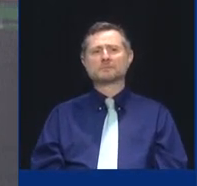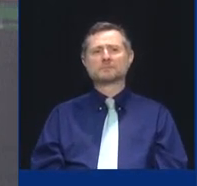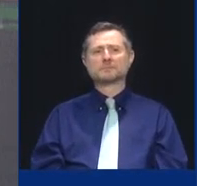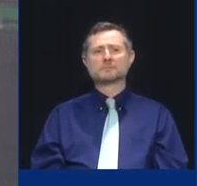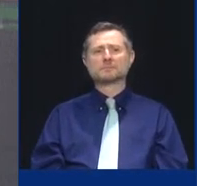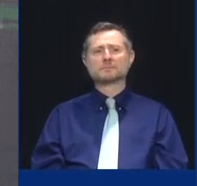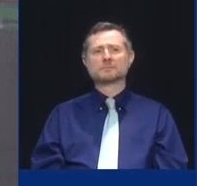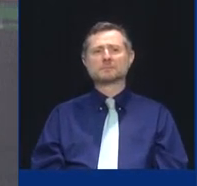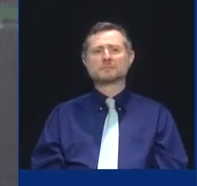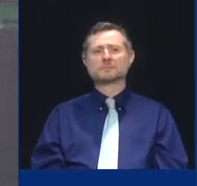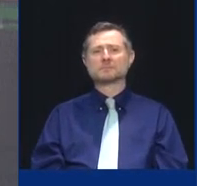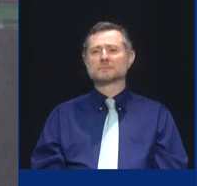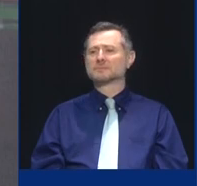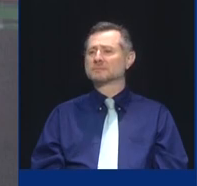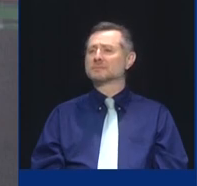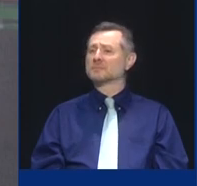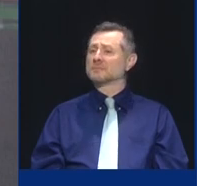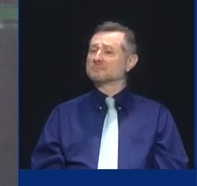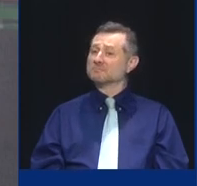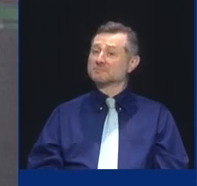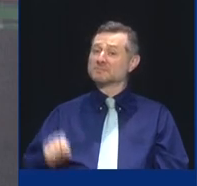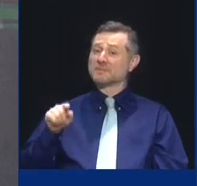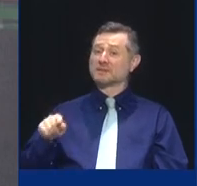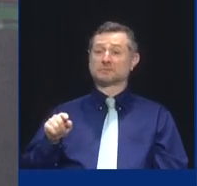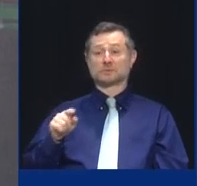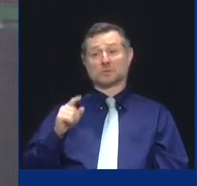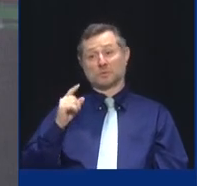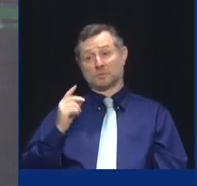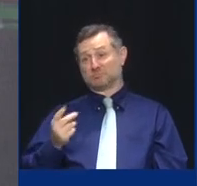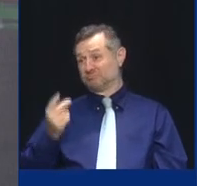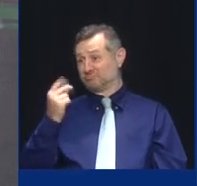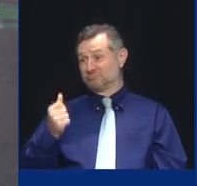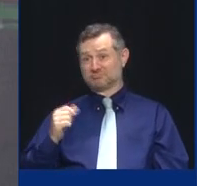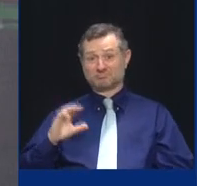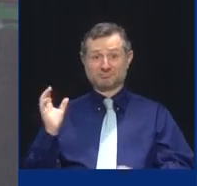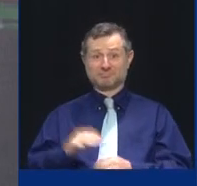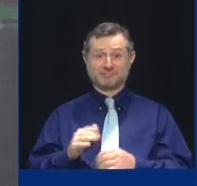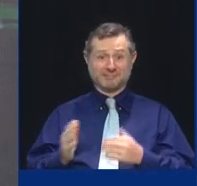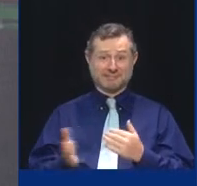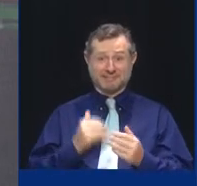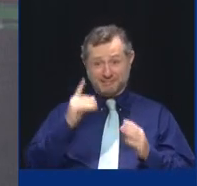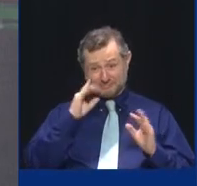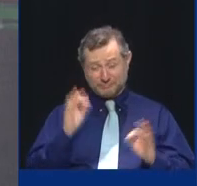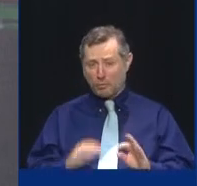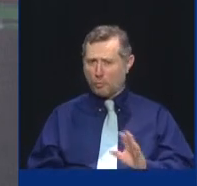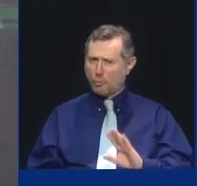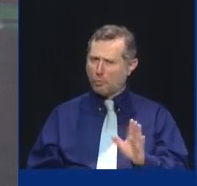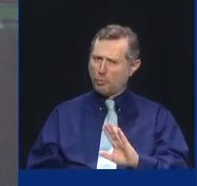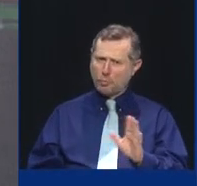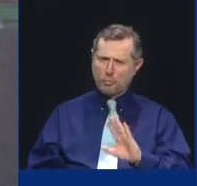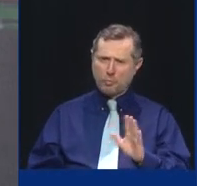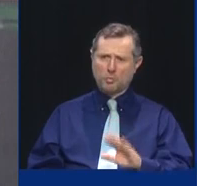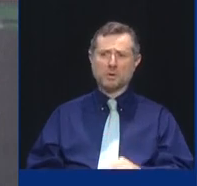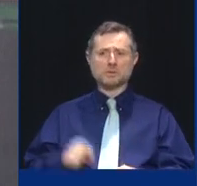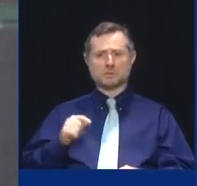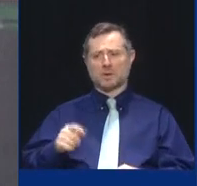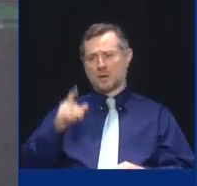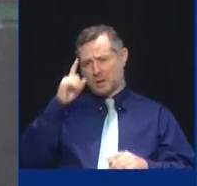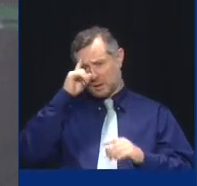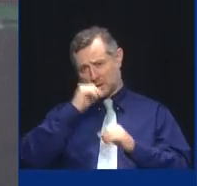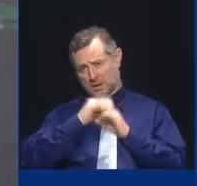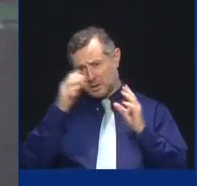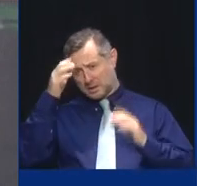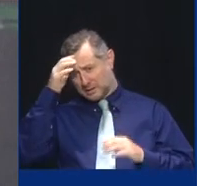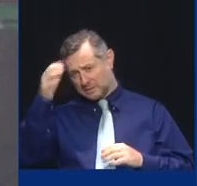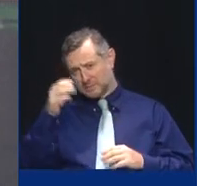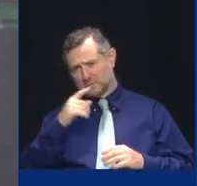And something this big doesn't just happen, right? When you talk about a concept like this, all these